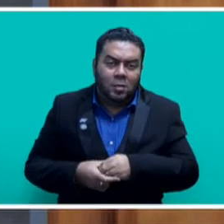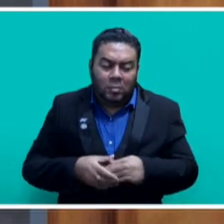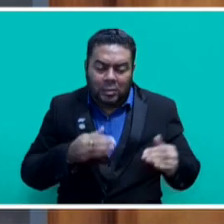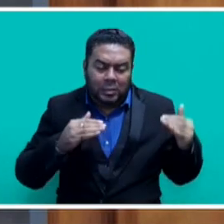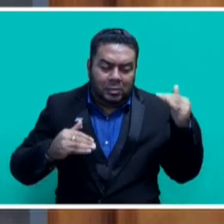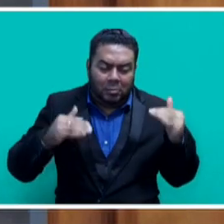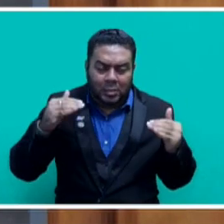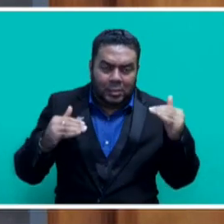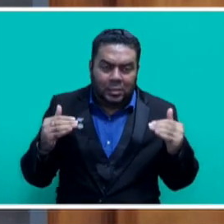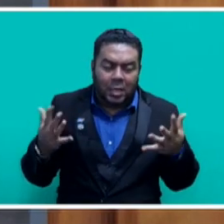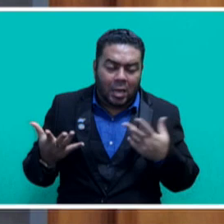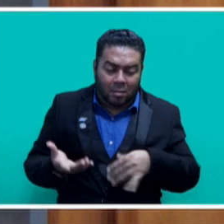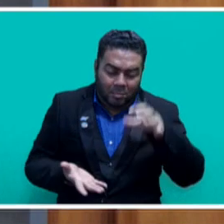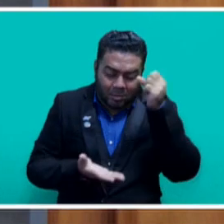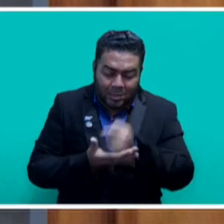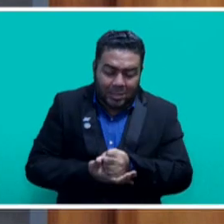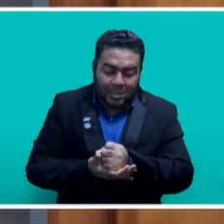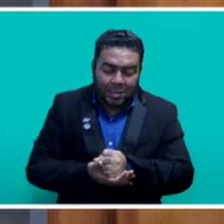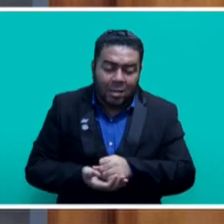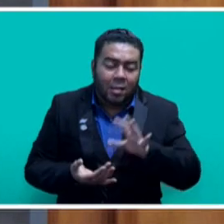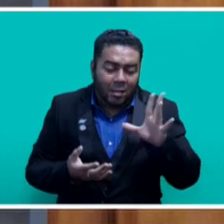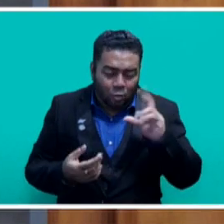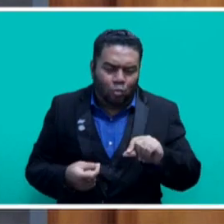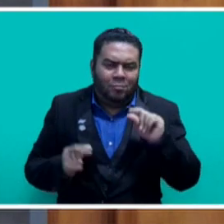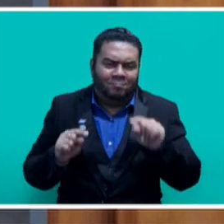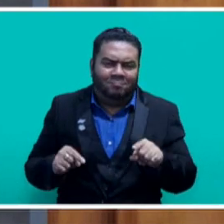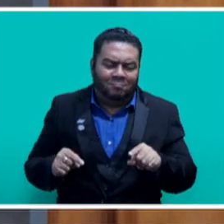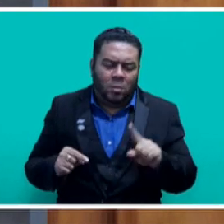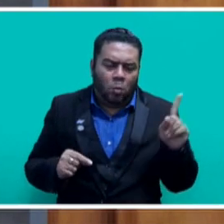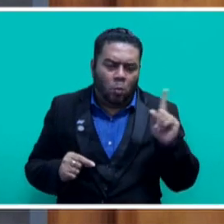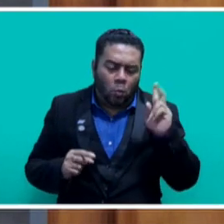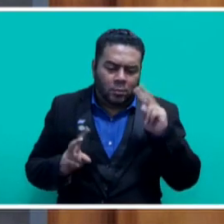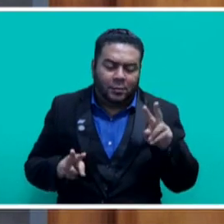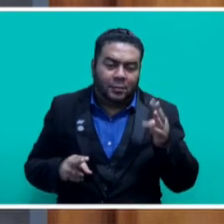stability, and I'm certain that it did exactly what for the